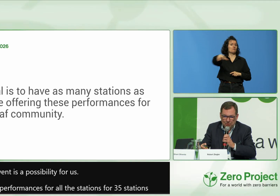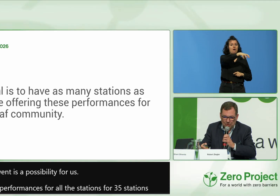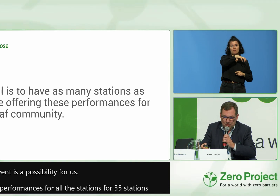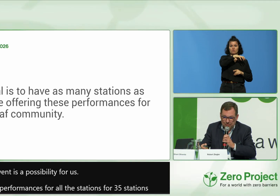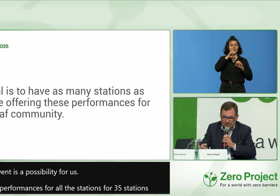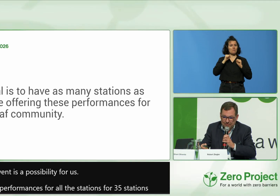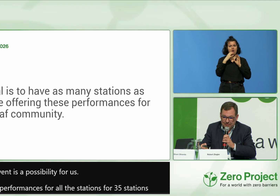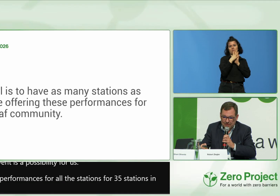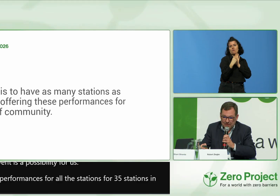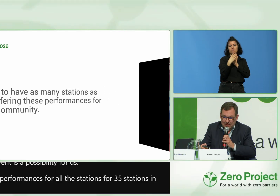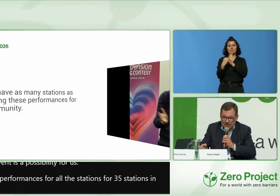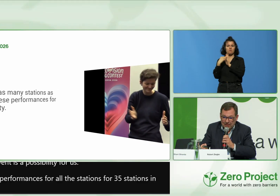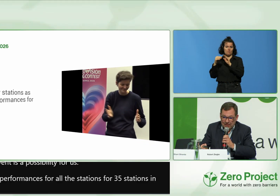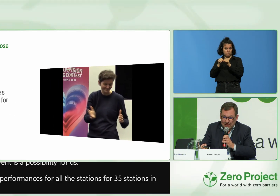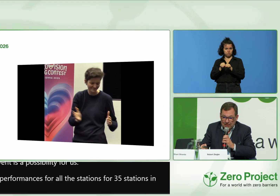in Europe.